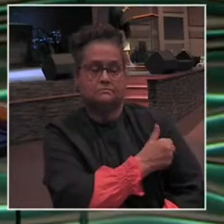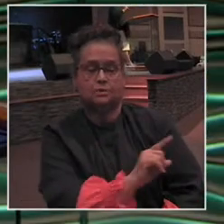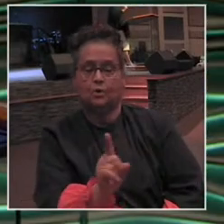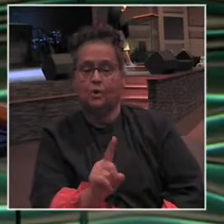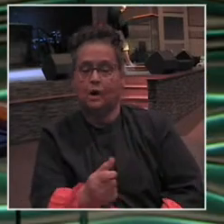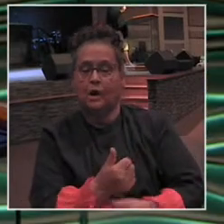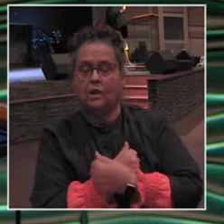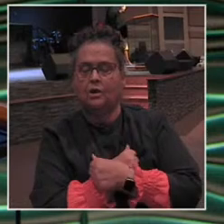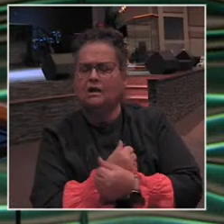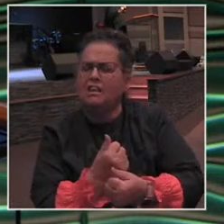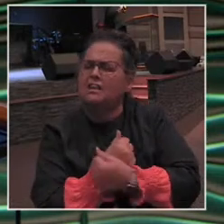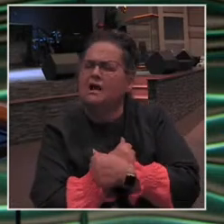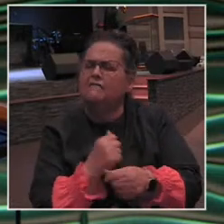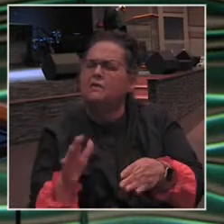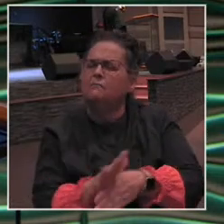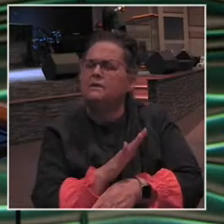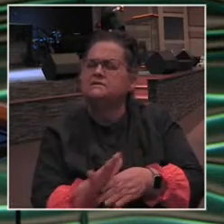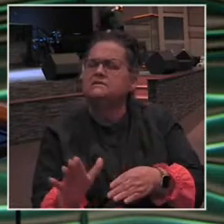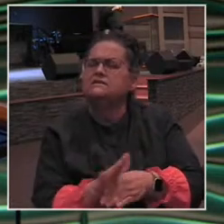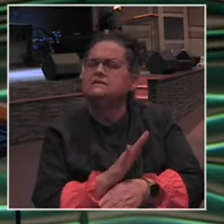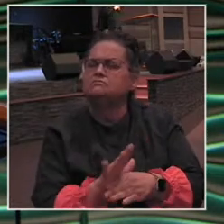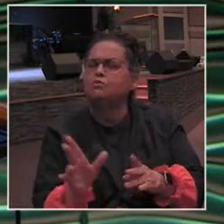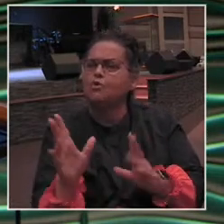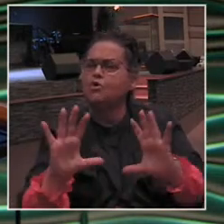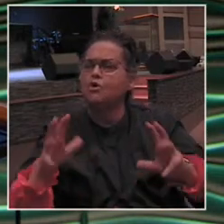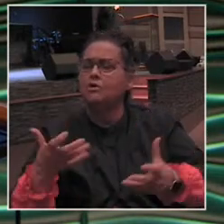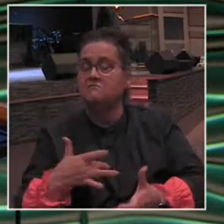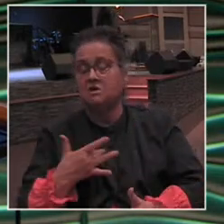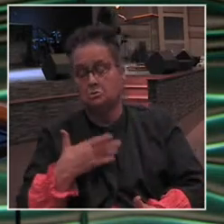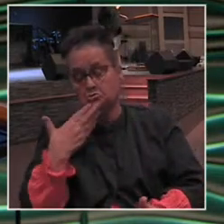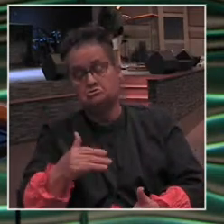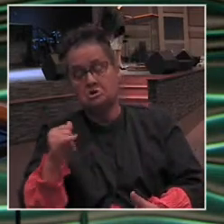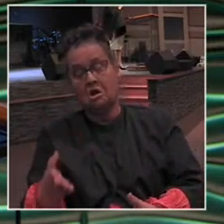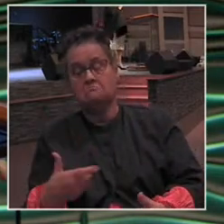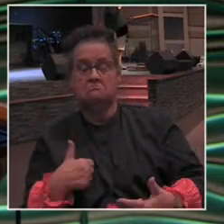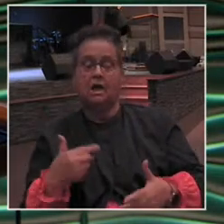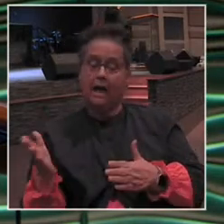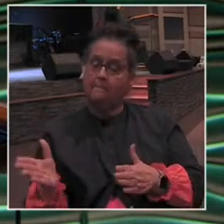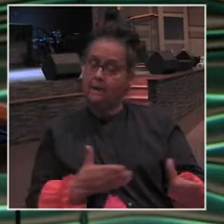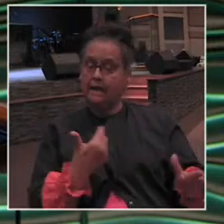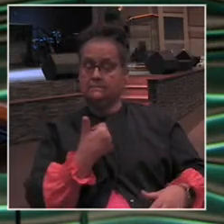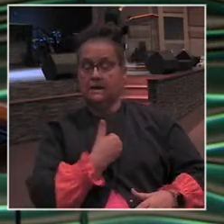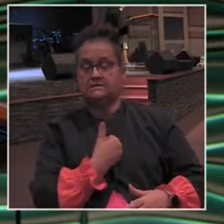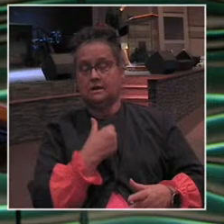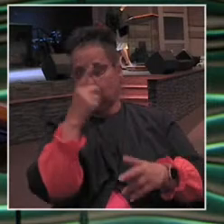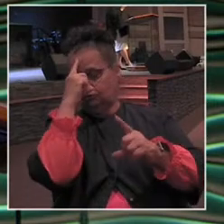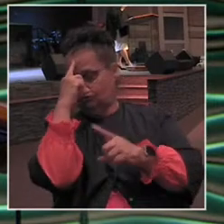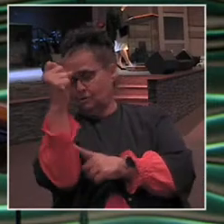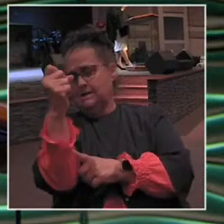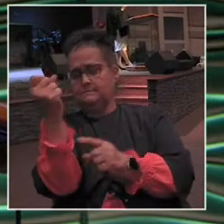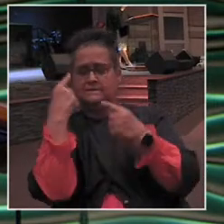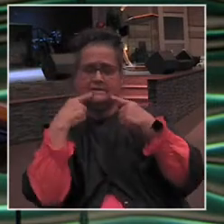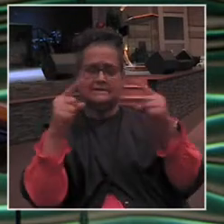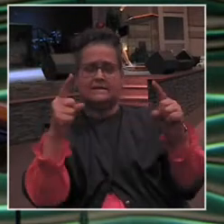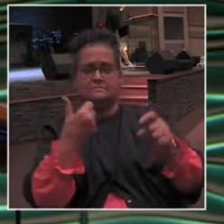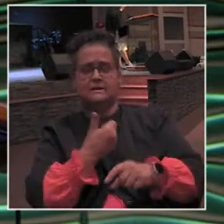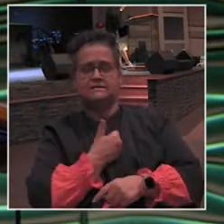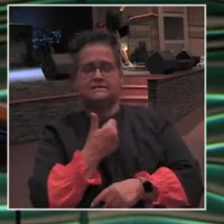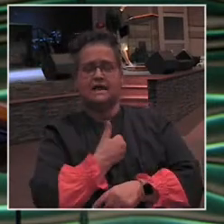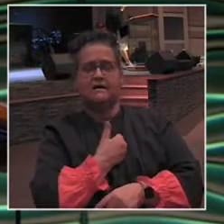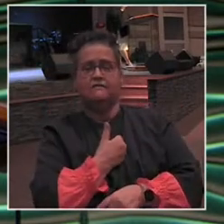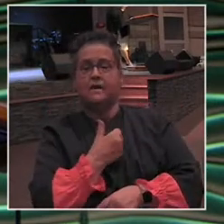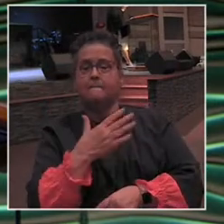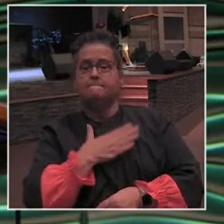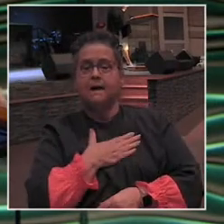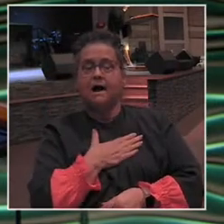loved the business and corporate world and felt like I was decent at it. I had plans of my own, dreams and successes of my own, in